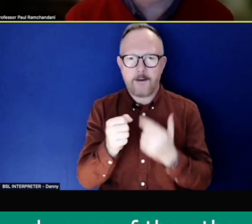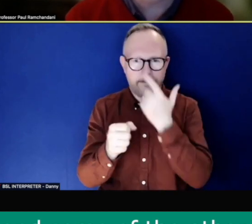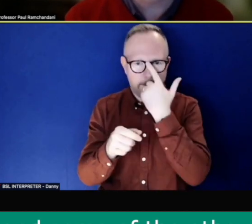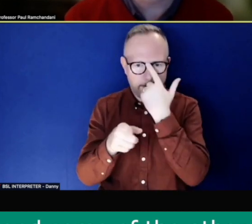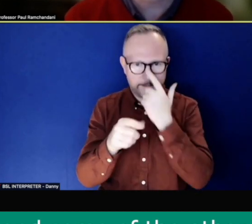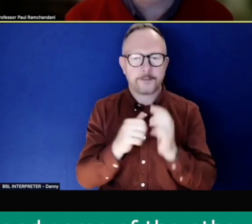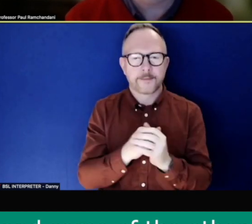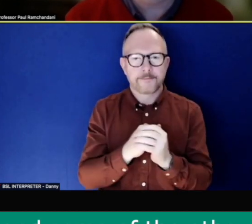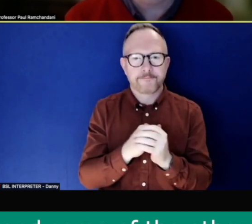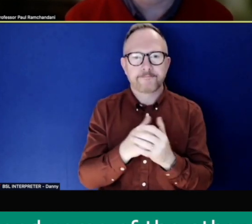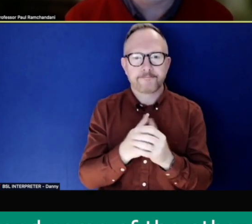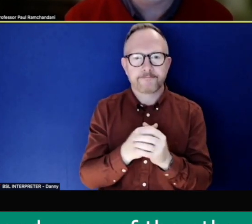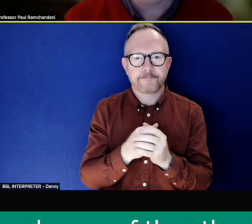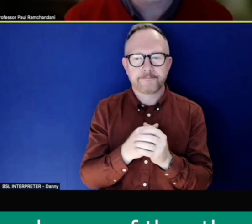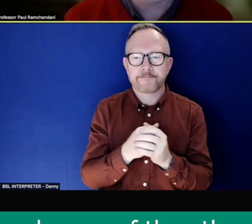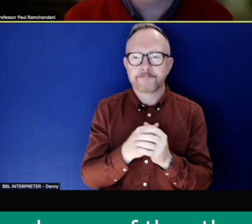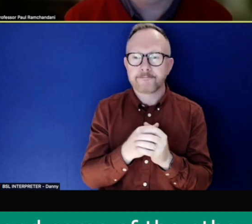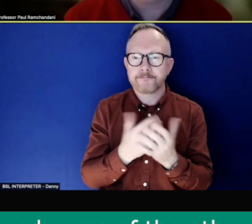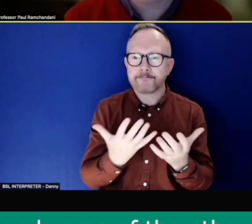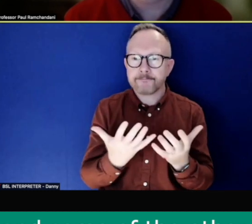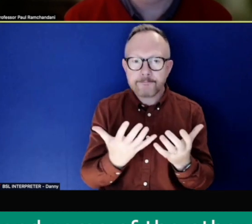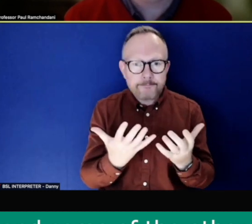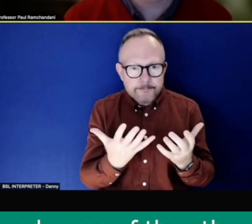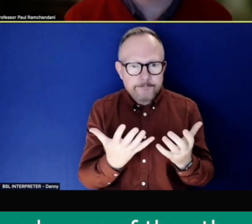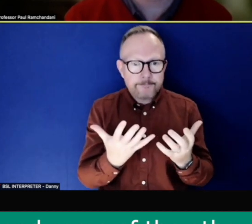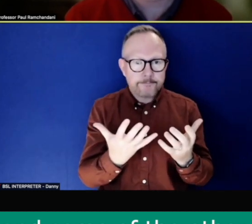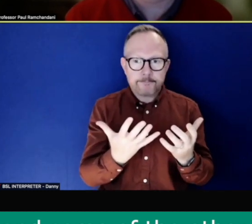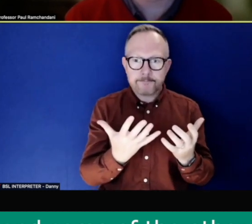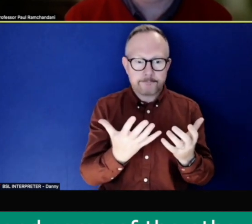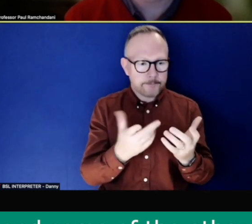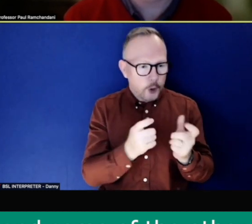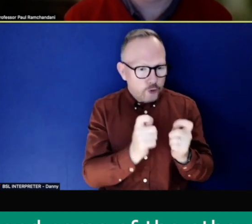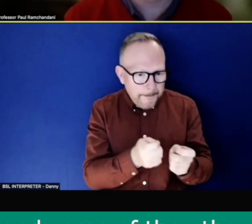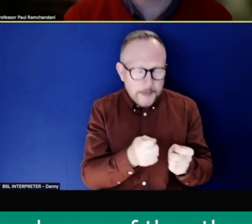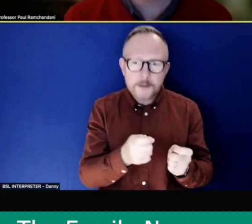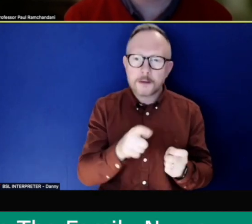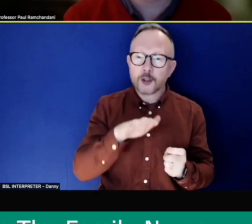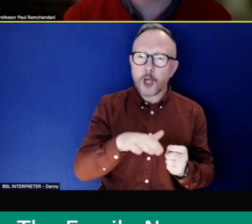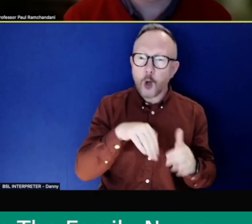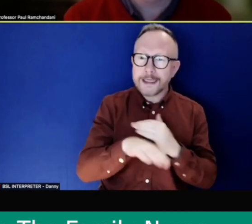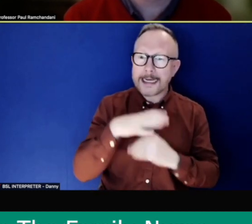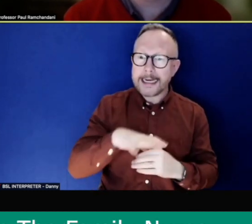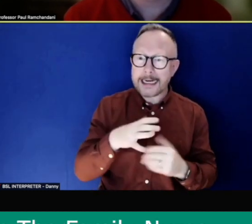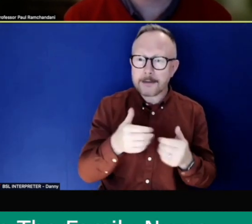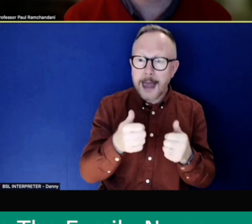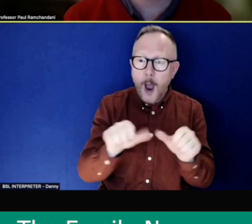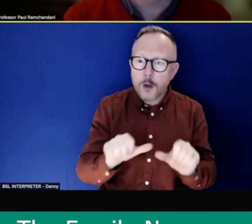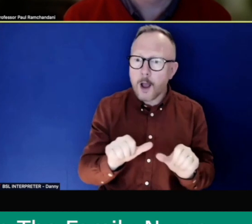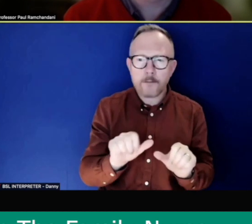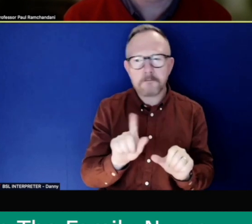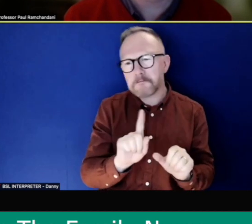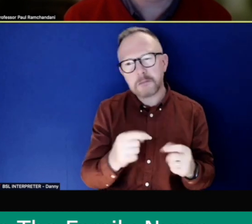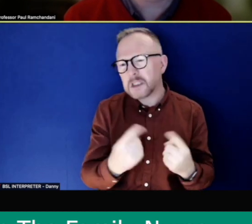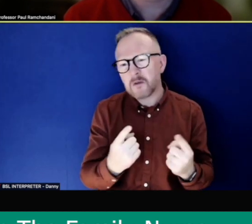find any differences on maltreatment and some of the other child in need outcomes they were looking for, but they did find